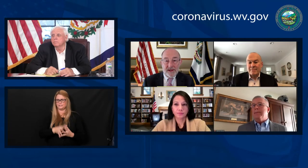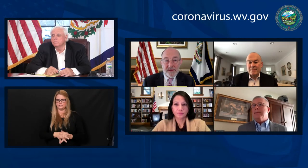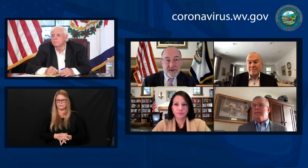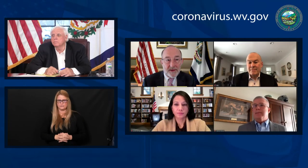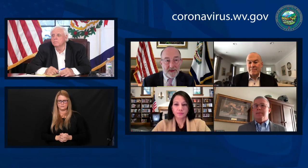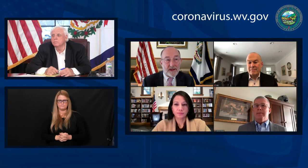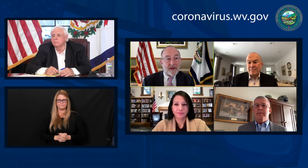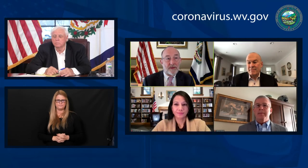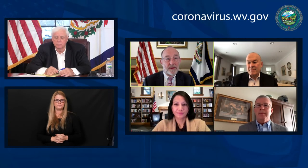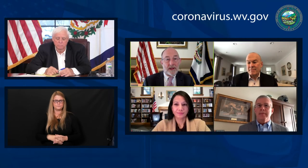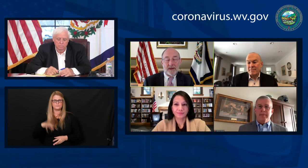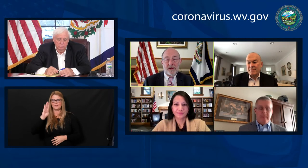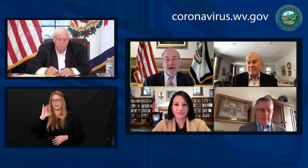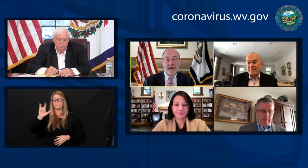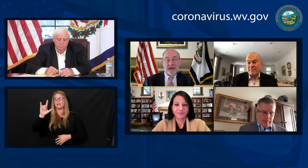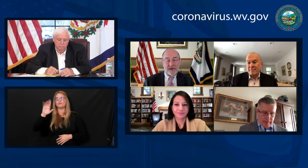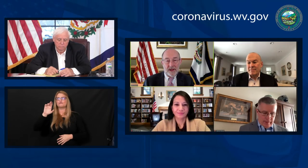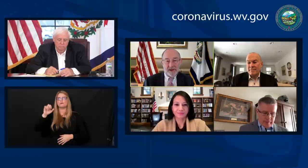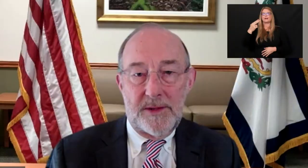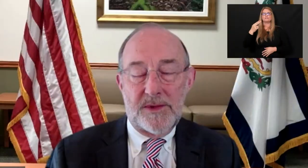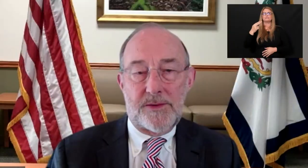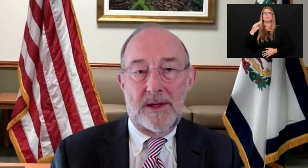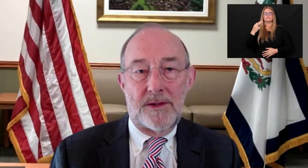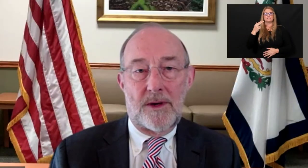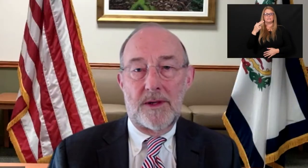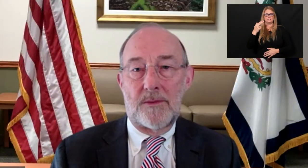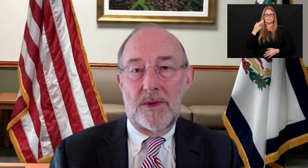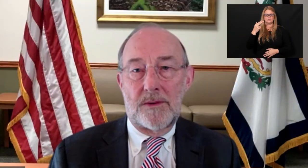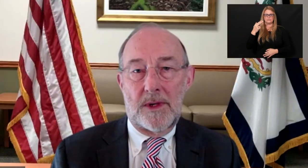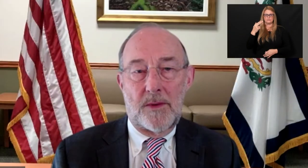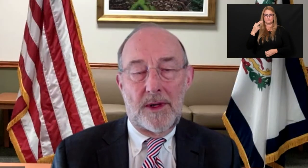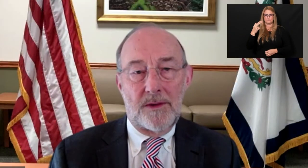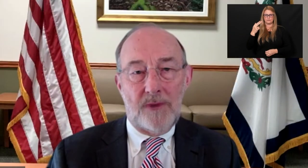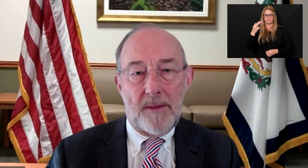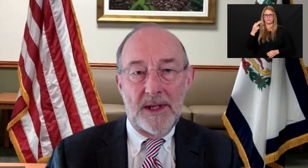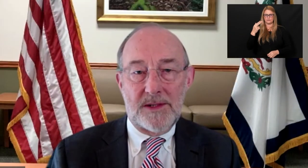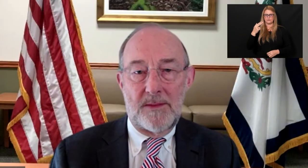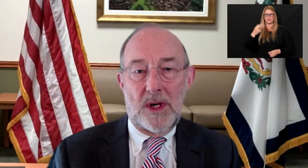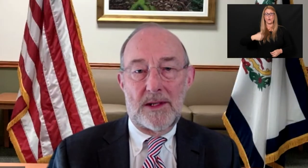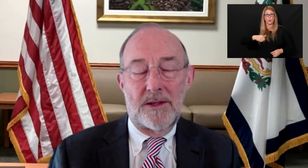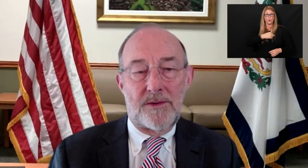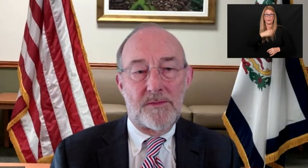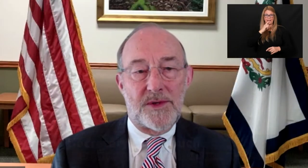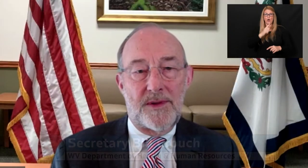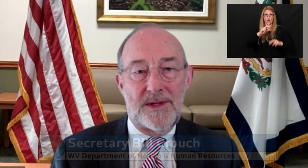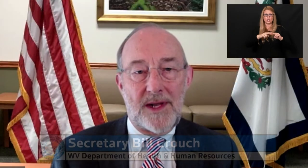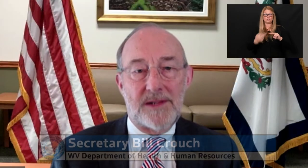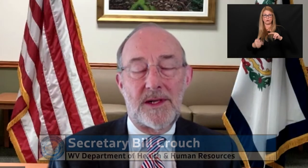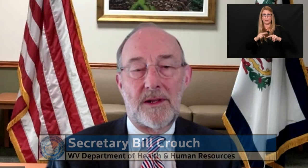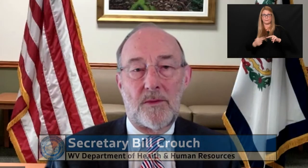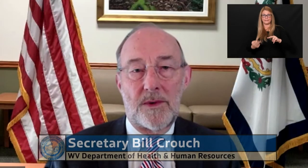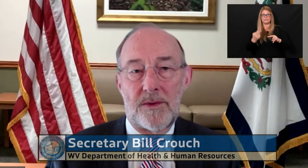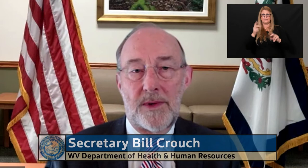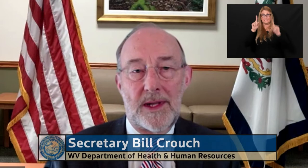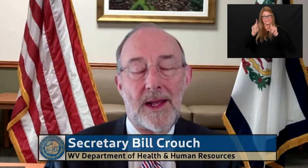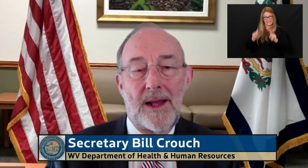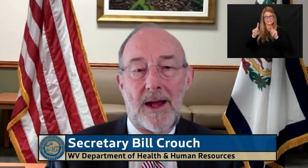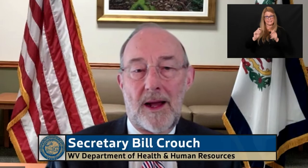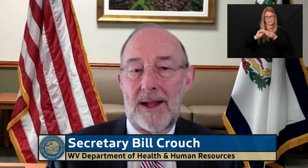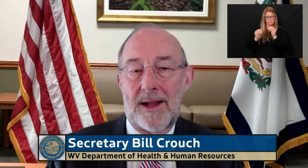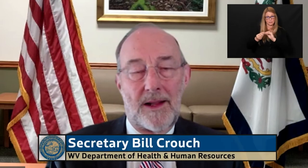Yes, this is Bill. Thank you. And Jim is right on target. We are dropping somewhat in terms of the testing that we're